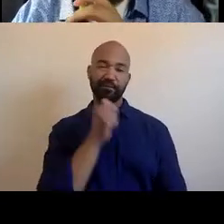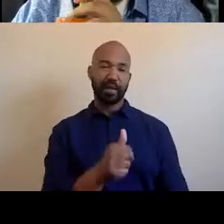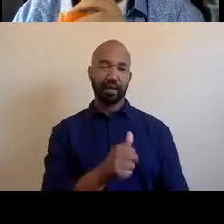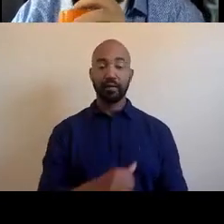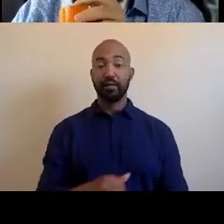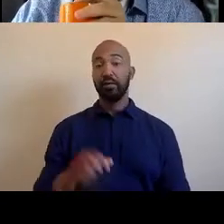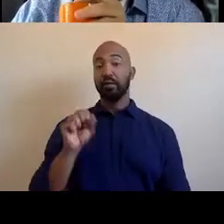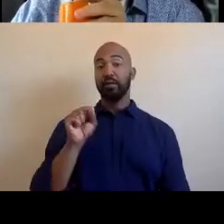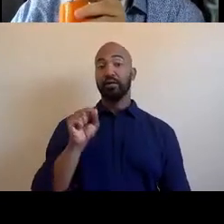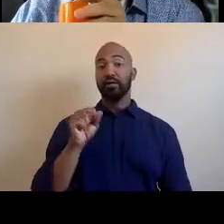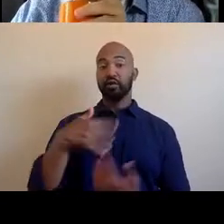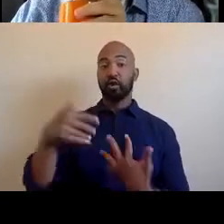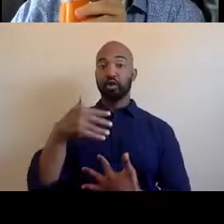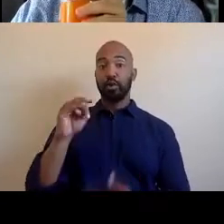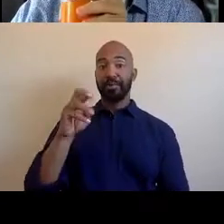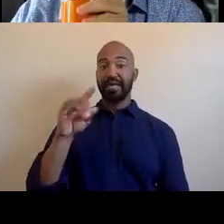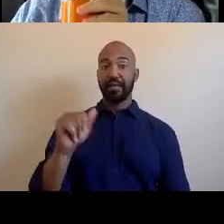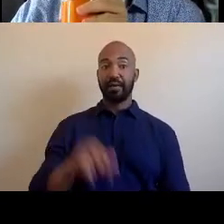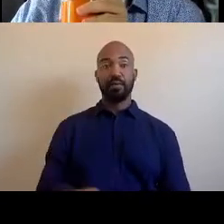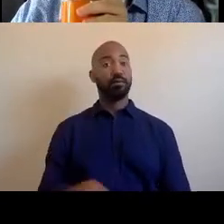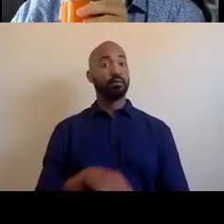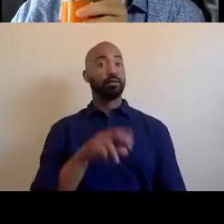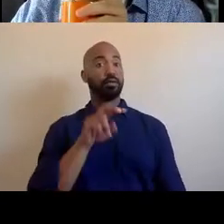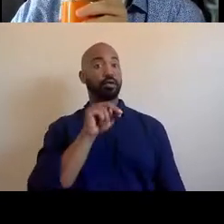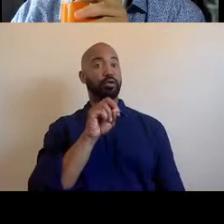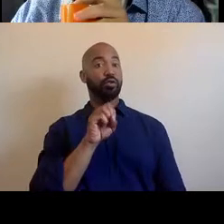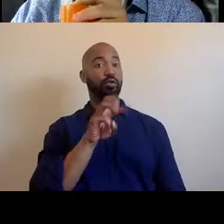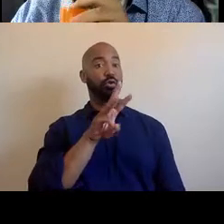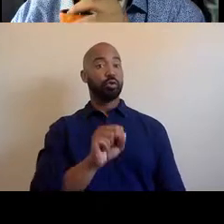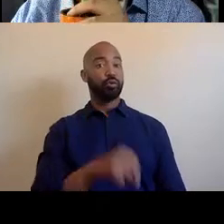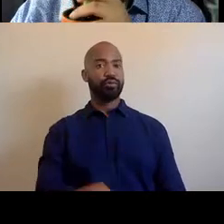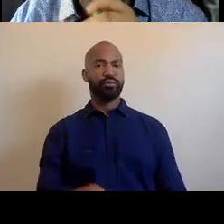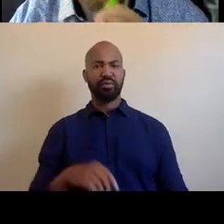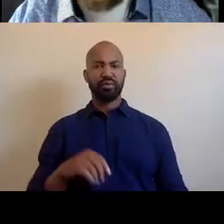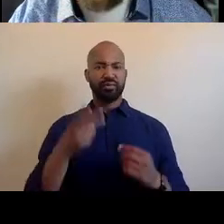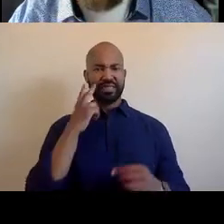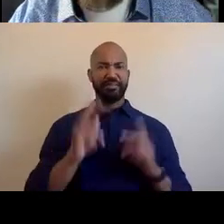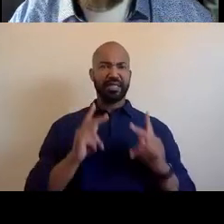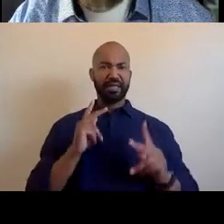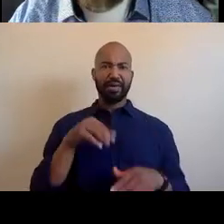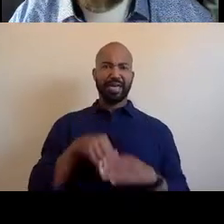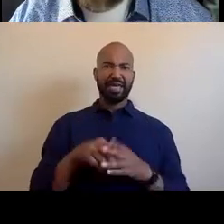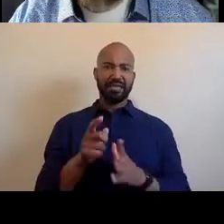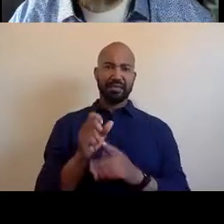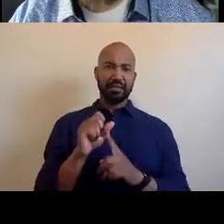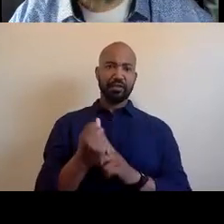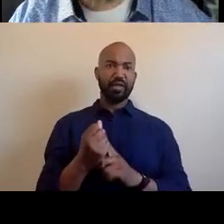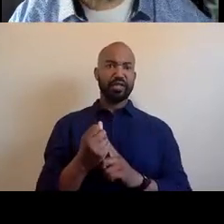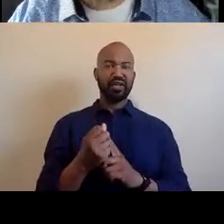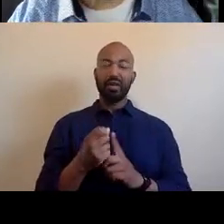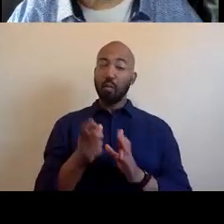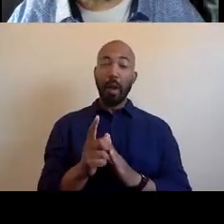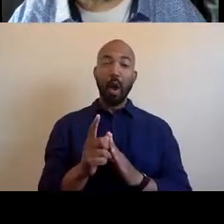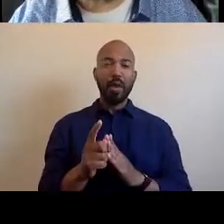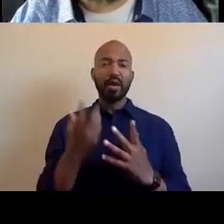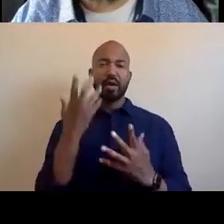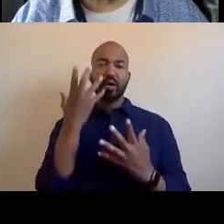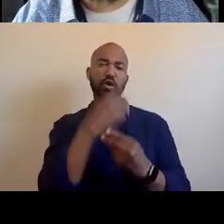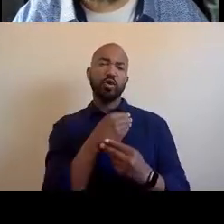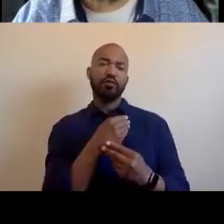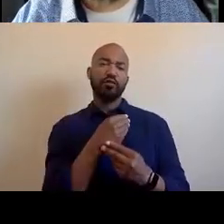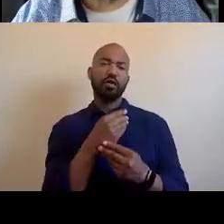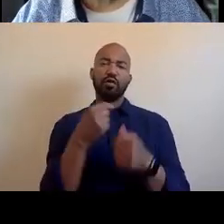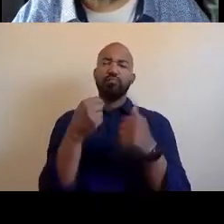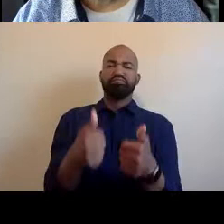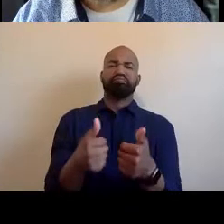the news, and we see, people in these situations for a moment where they look glamorous and beautiful and so well put